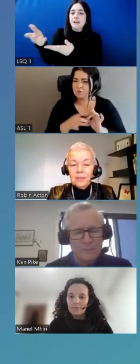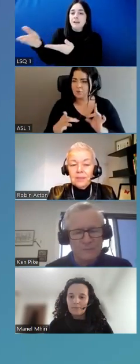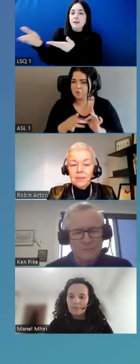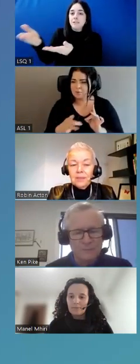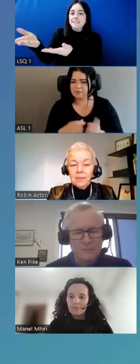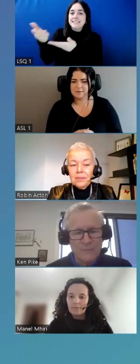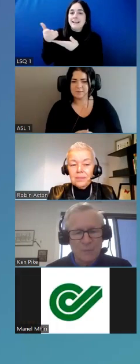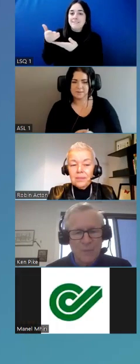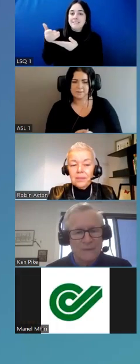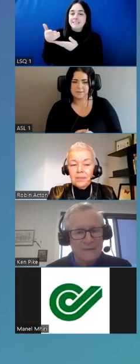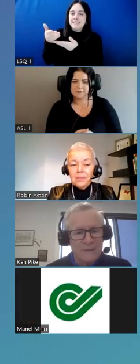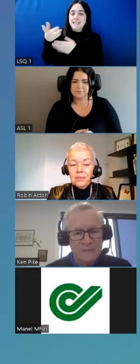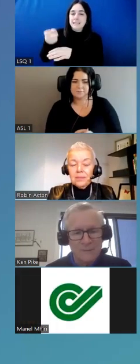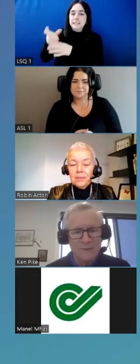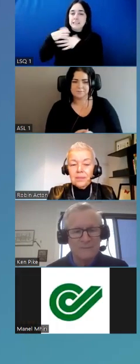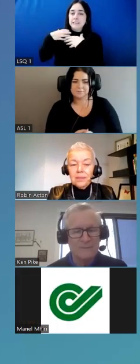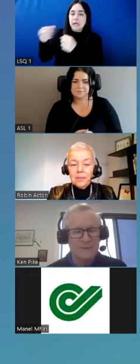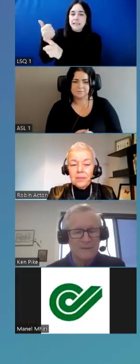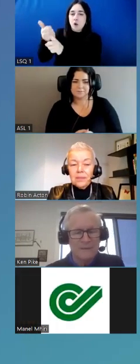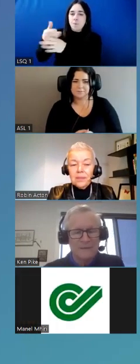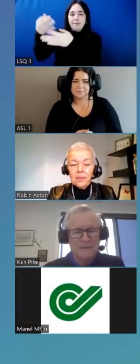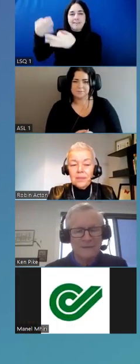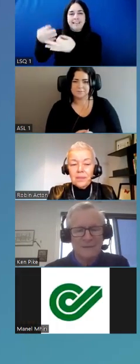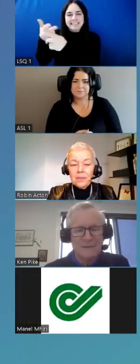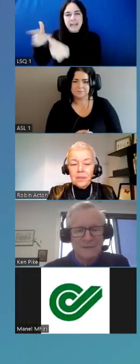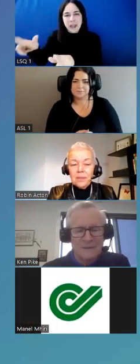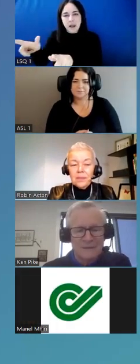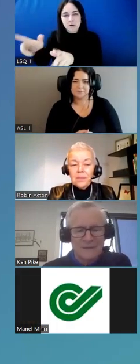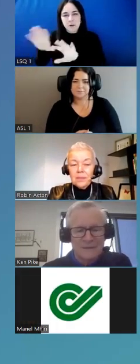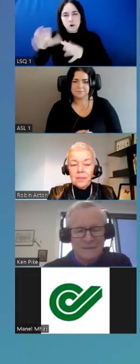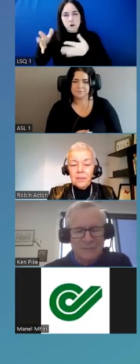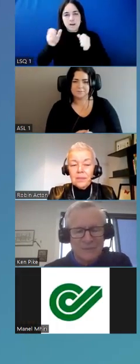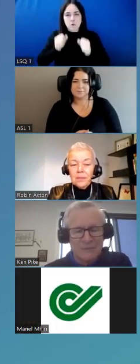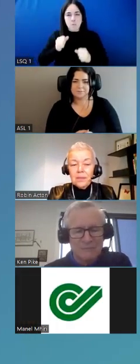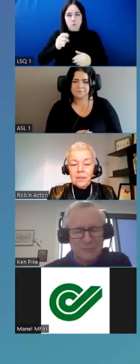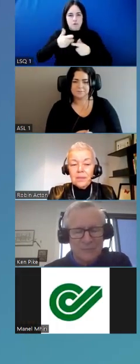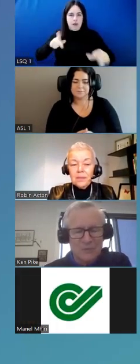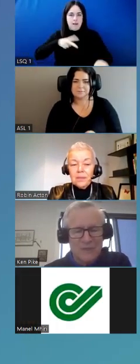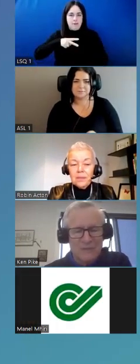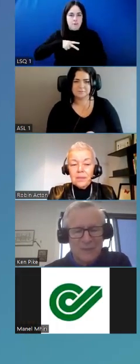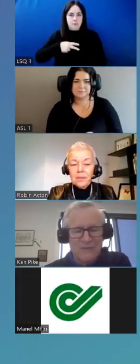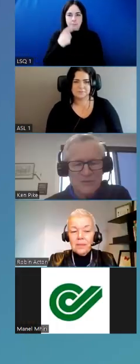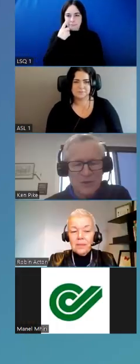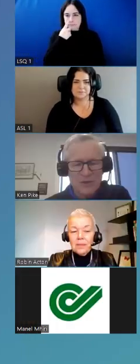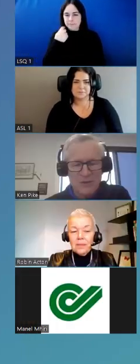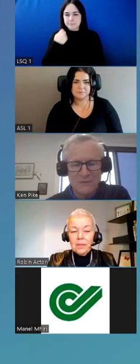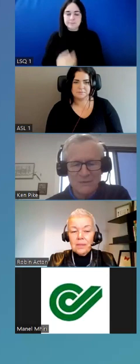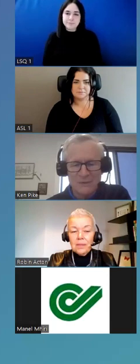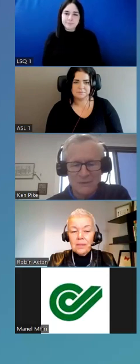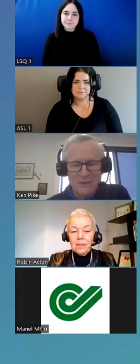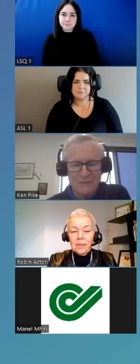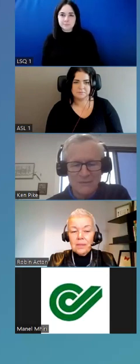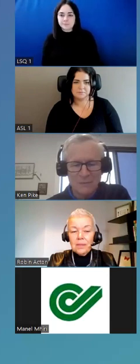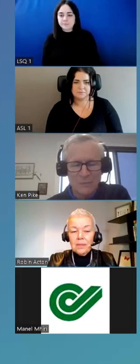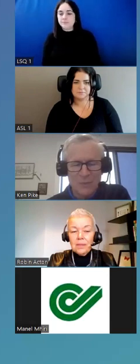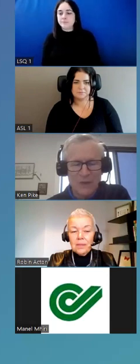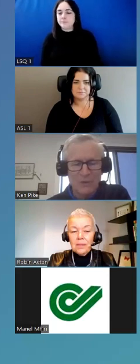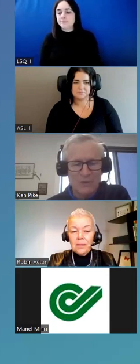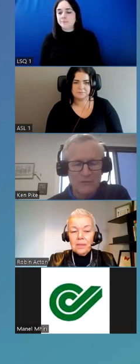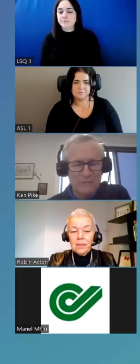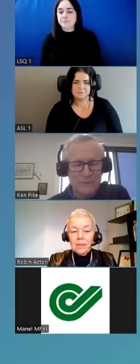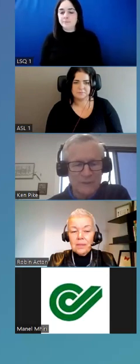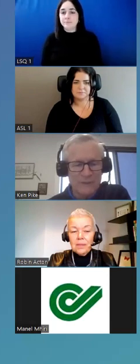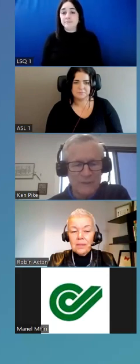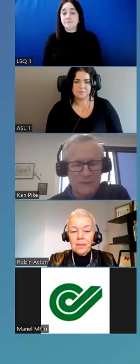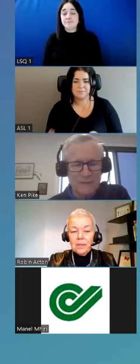Well, yes, I did. certainly depends on where